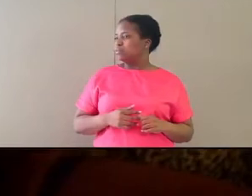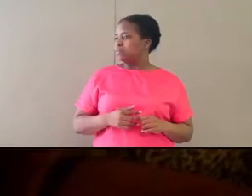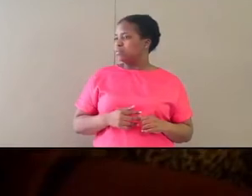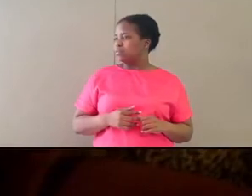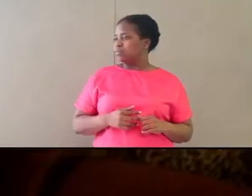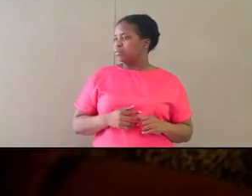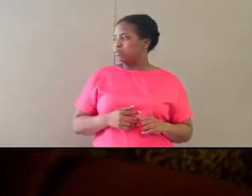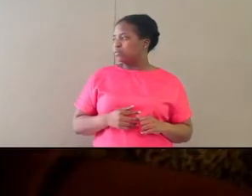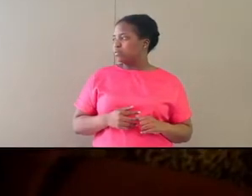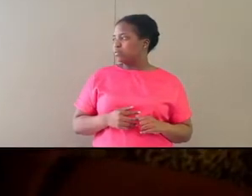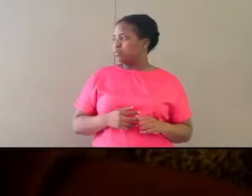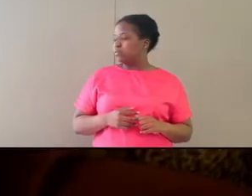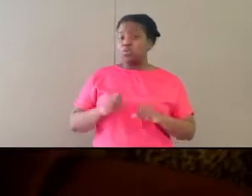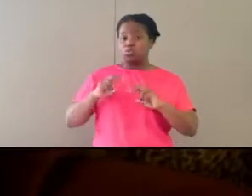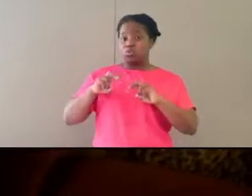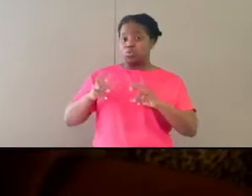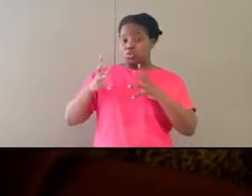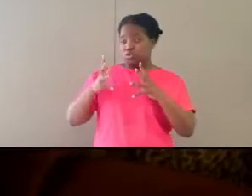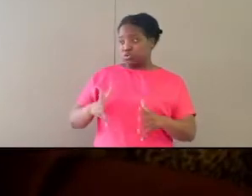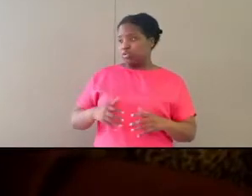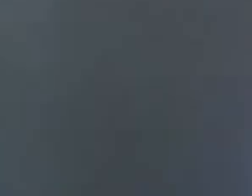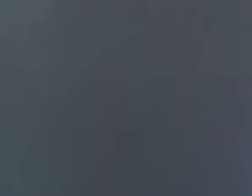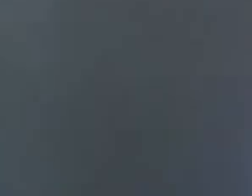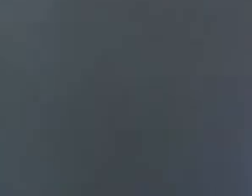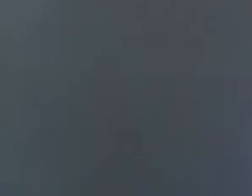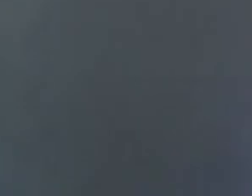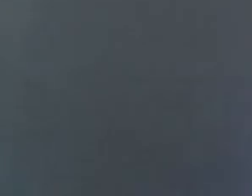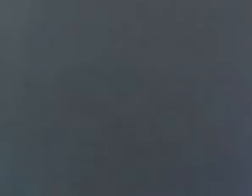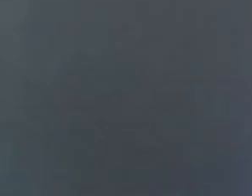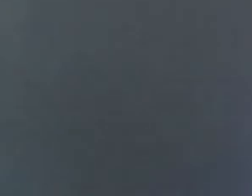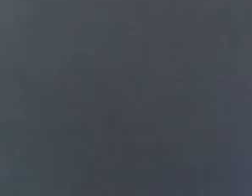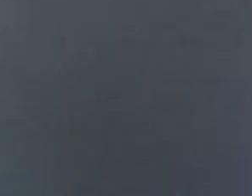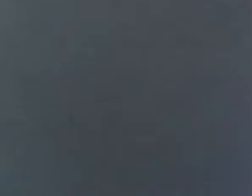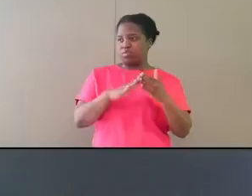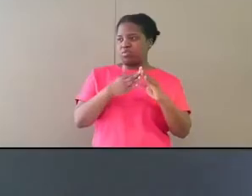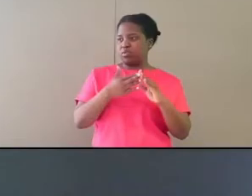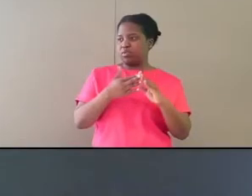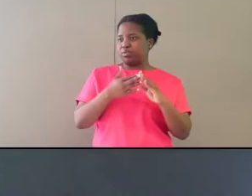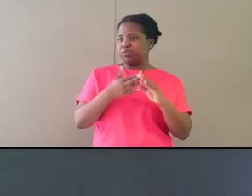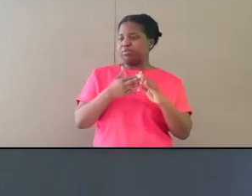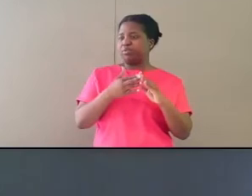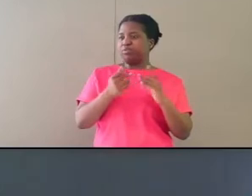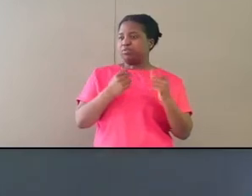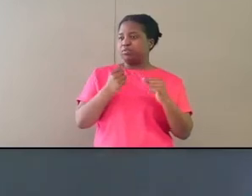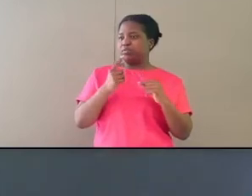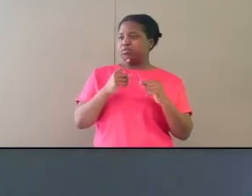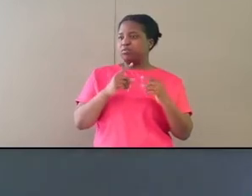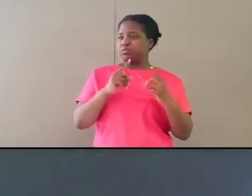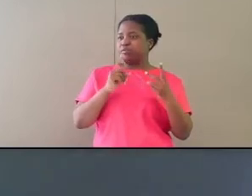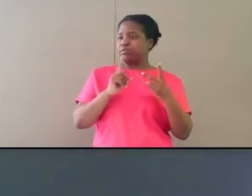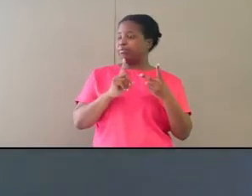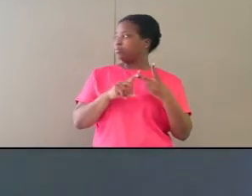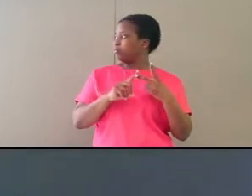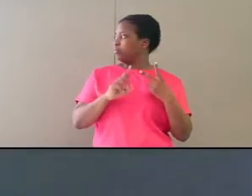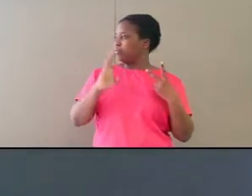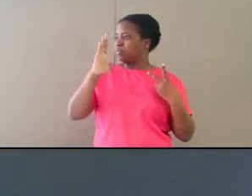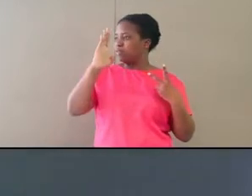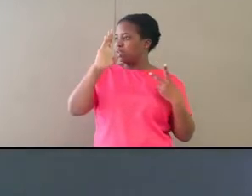The researchers. The researchers. Okay. Rural communities. And what do we do in that space? I saw a hand.